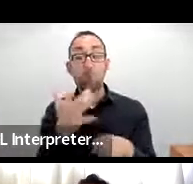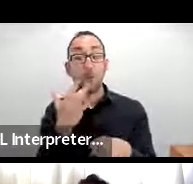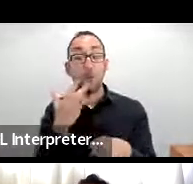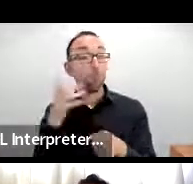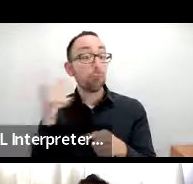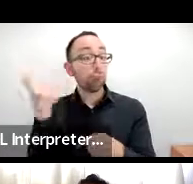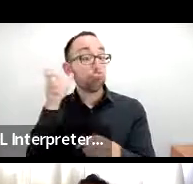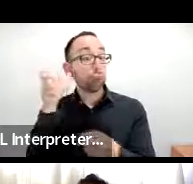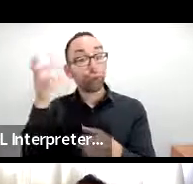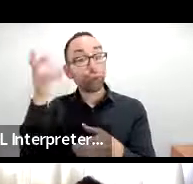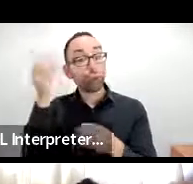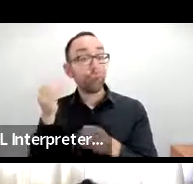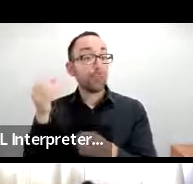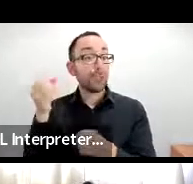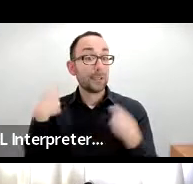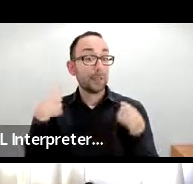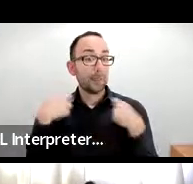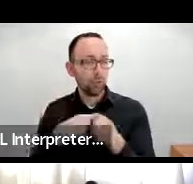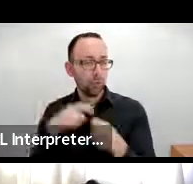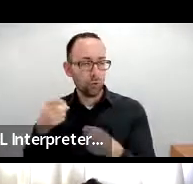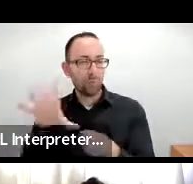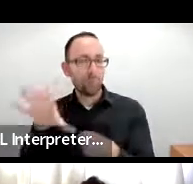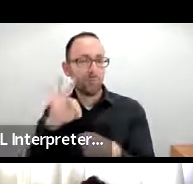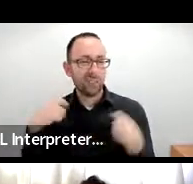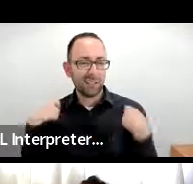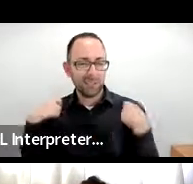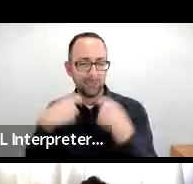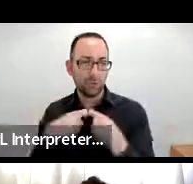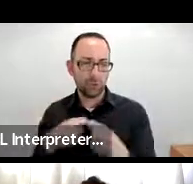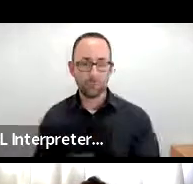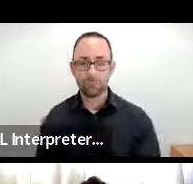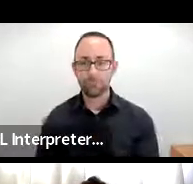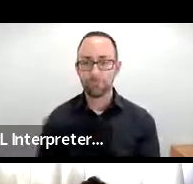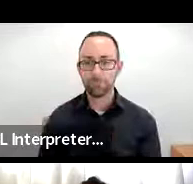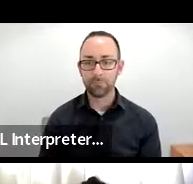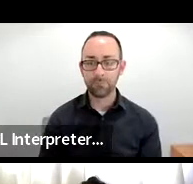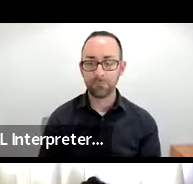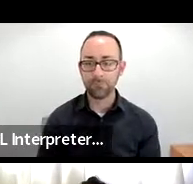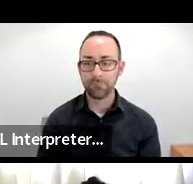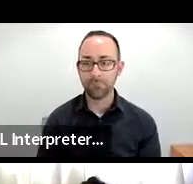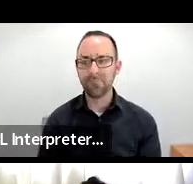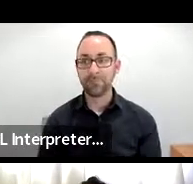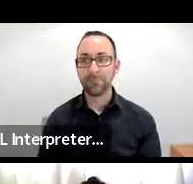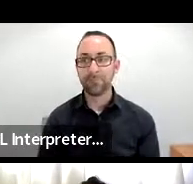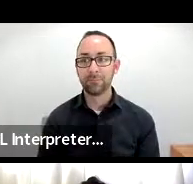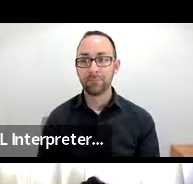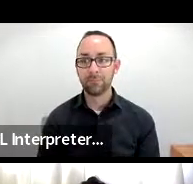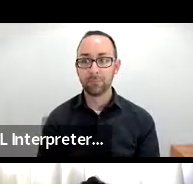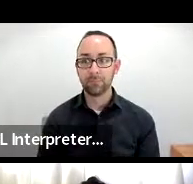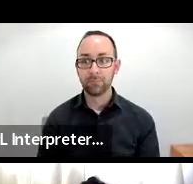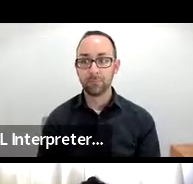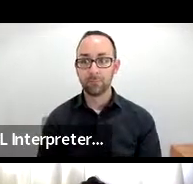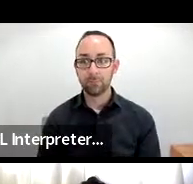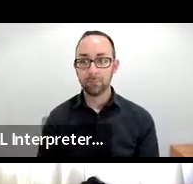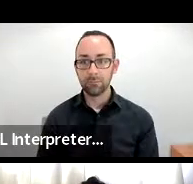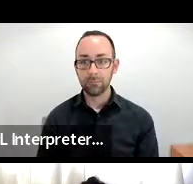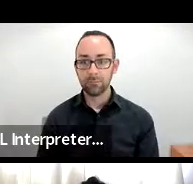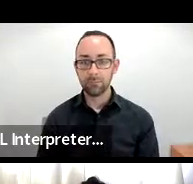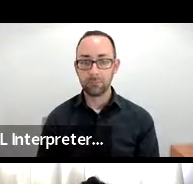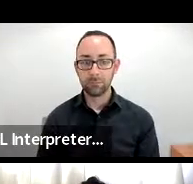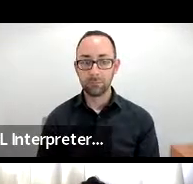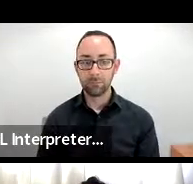Si usa una tableta o teléfono, presione la pantalla suavemente y en la esquina inferior encontrará un menú de 3 puntos que dice More o